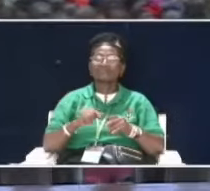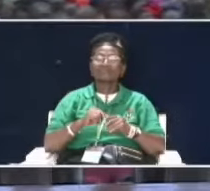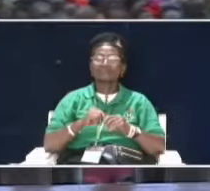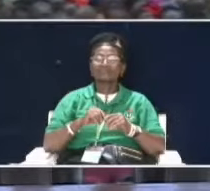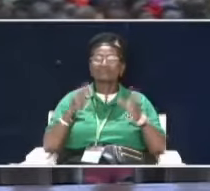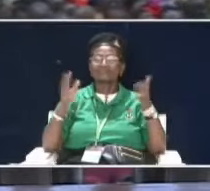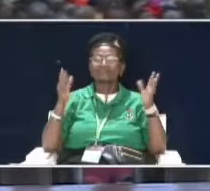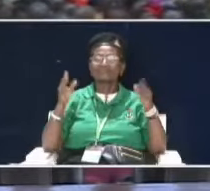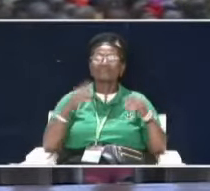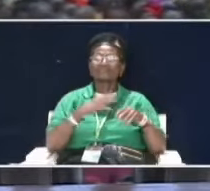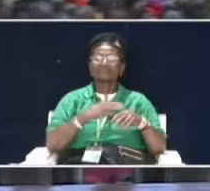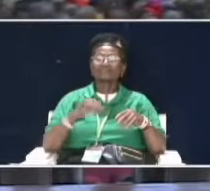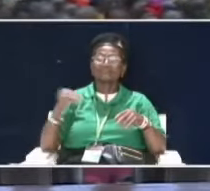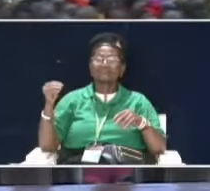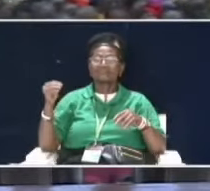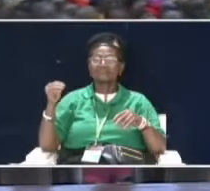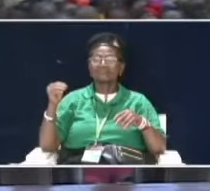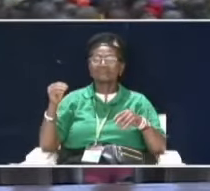and